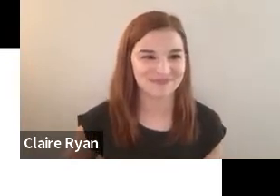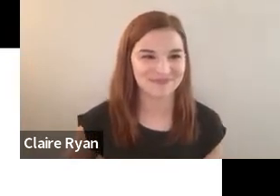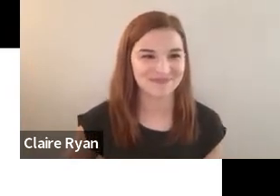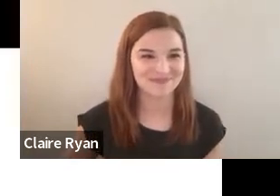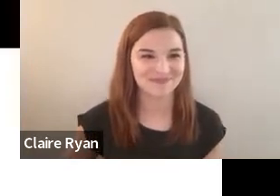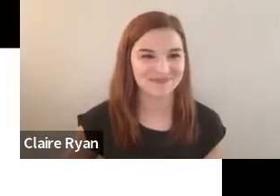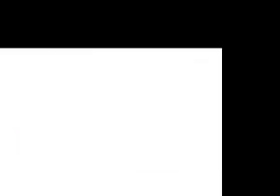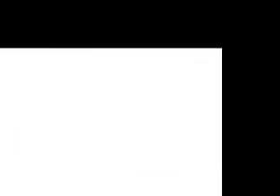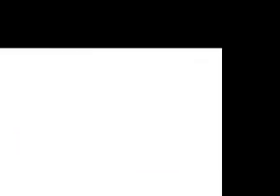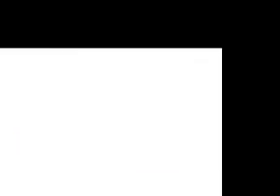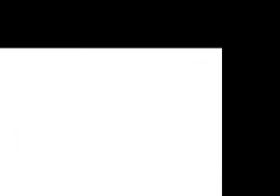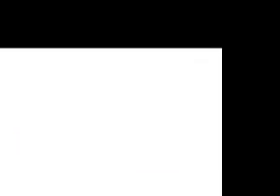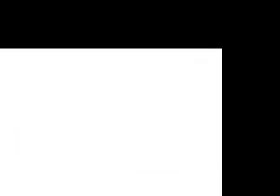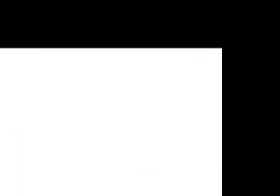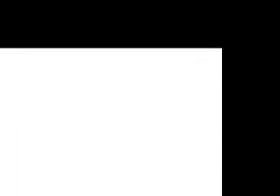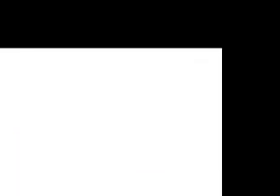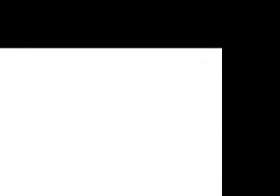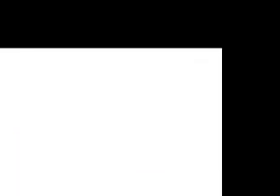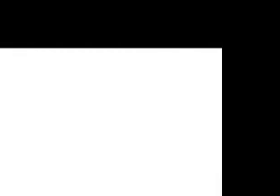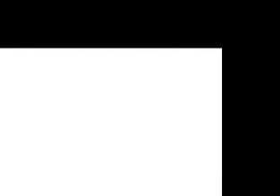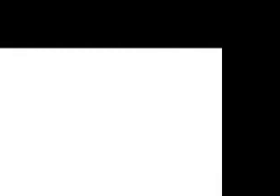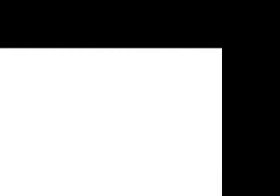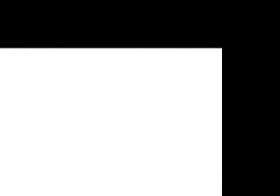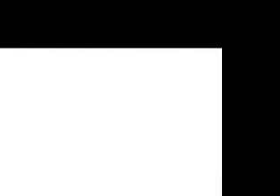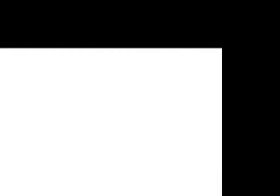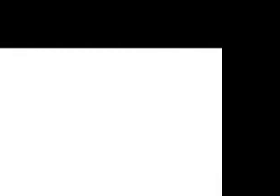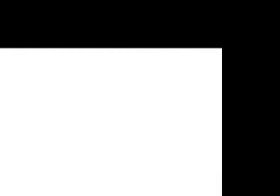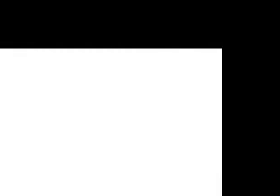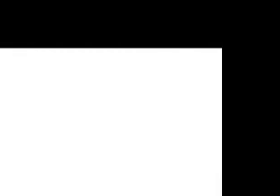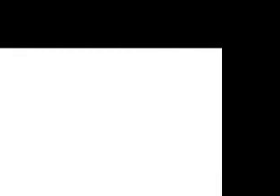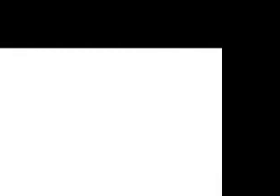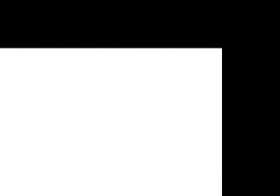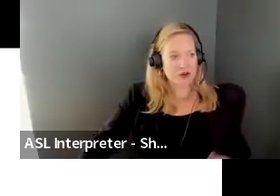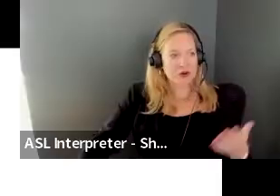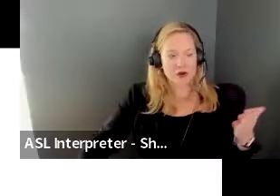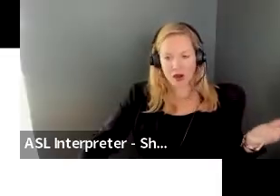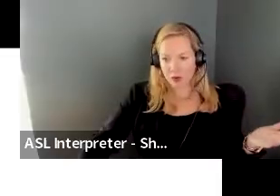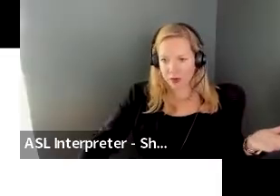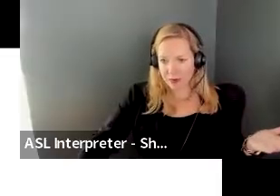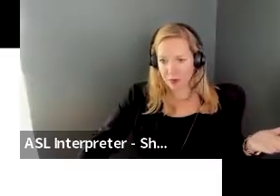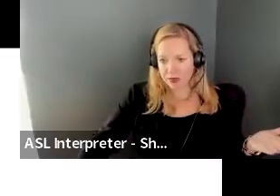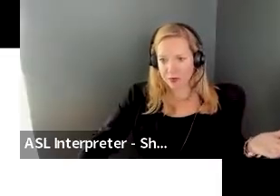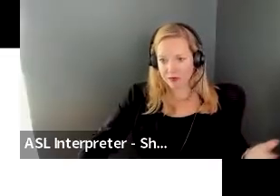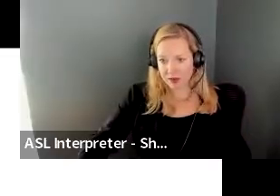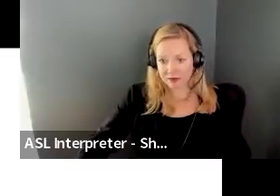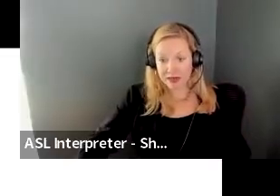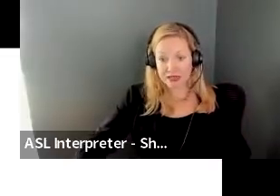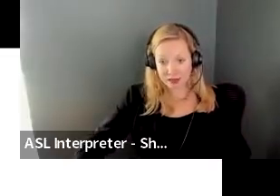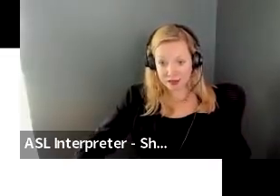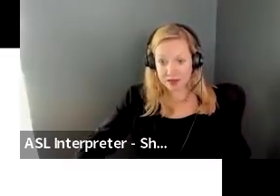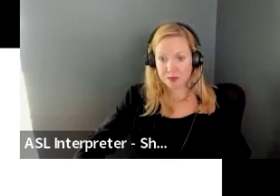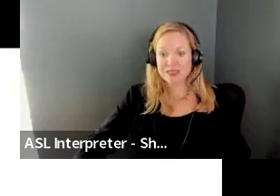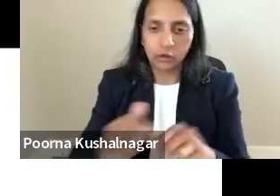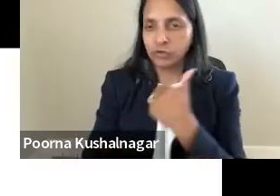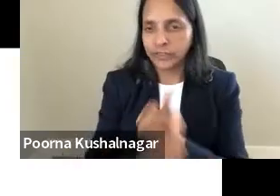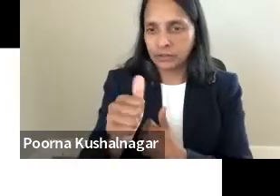Okay. All right, thank you, Claire. And so through my center, we came up with some new